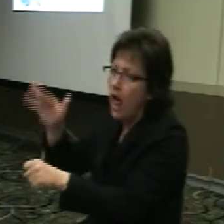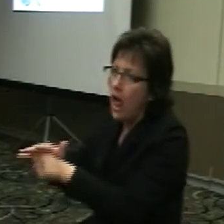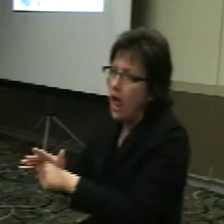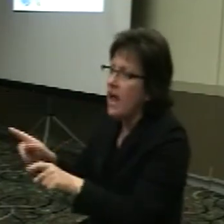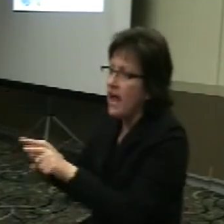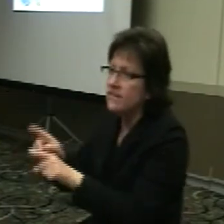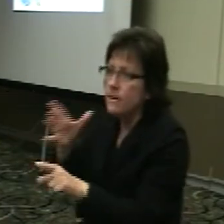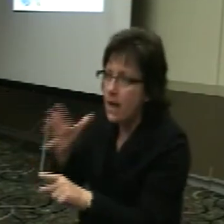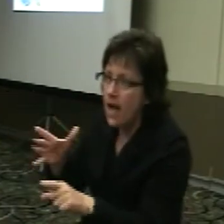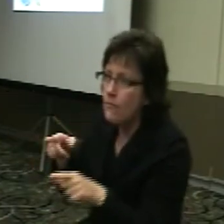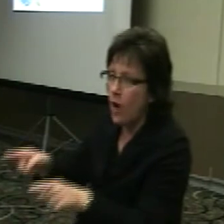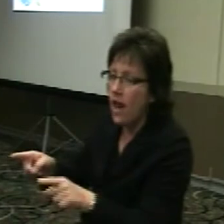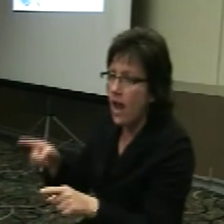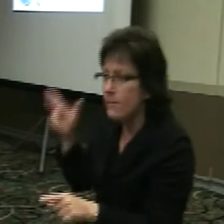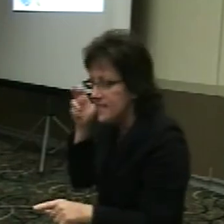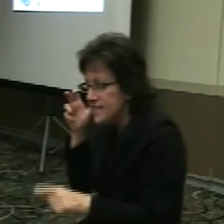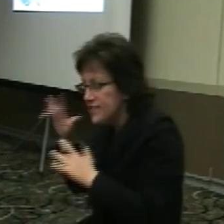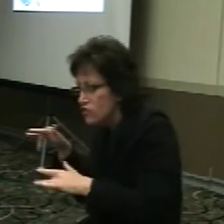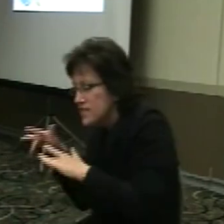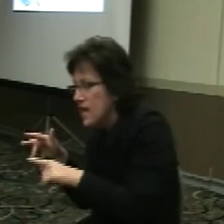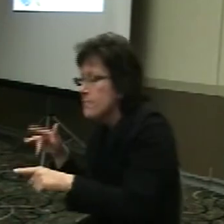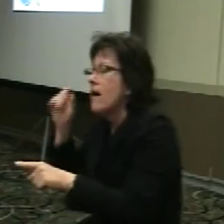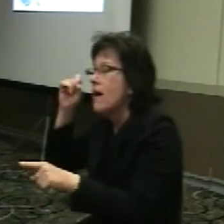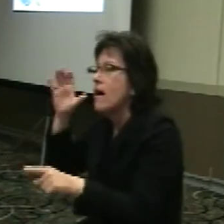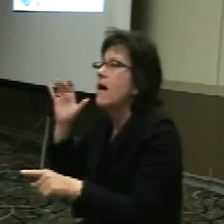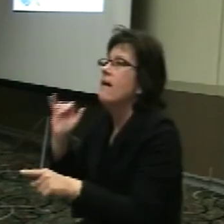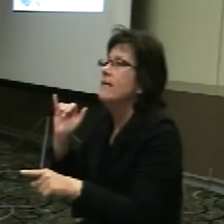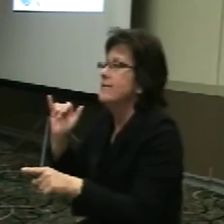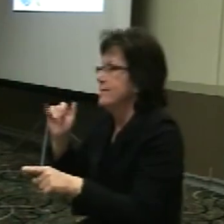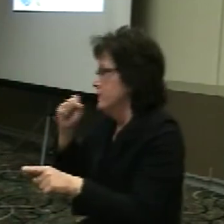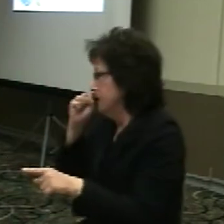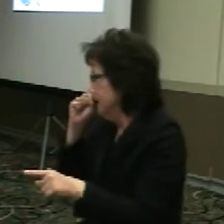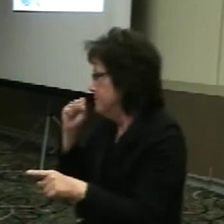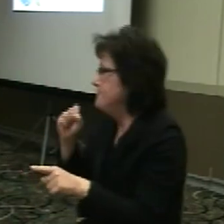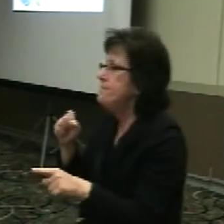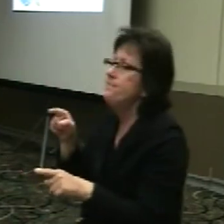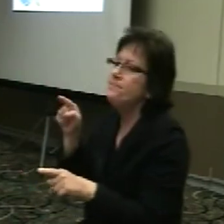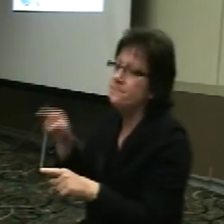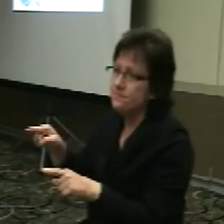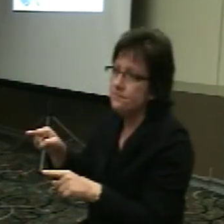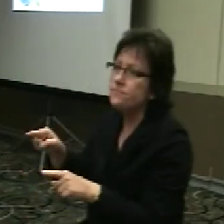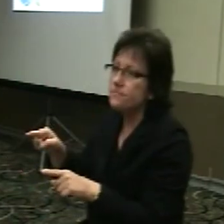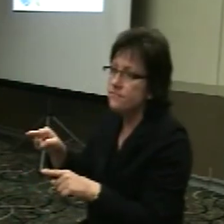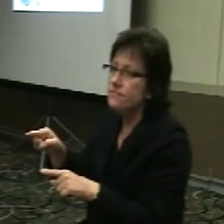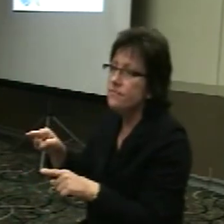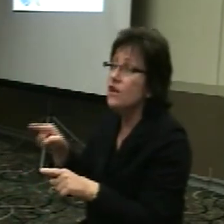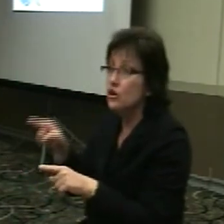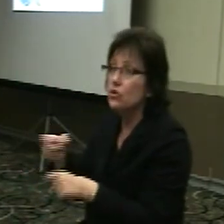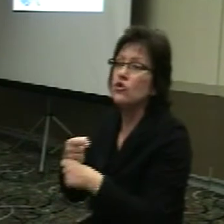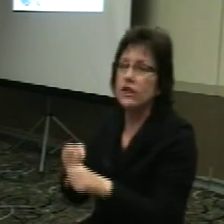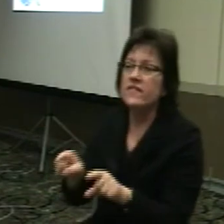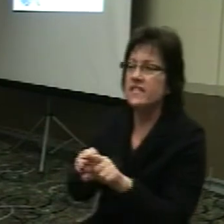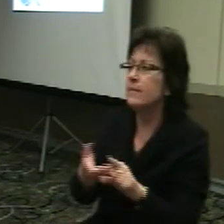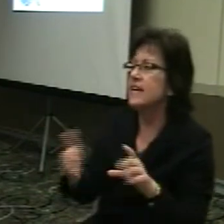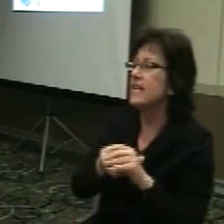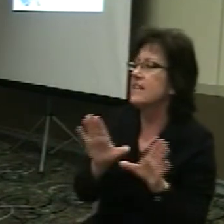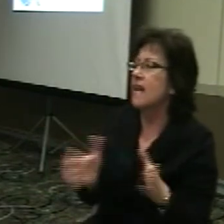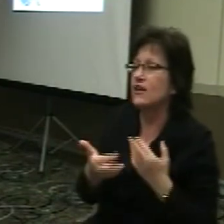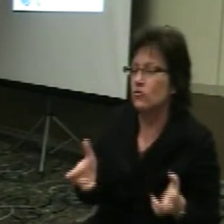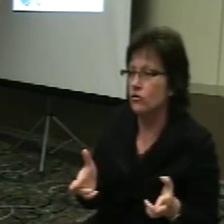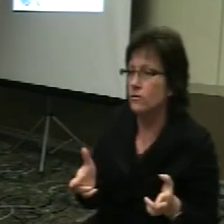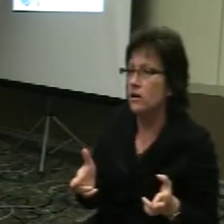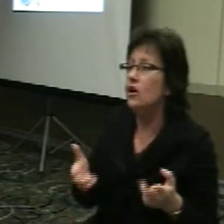the mom when I'm listening to the tape. And all of a sudden it becomes, and you know what, you kind of do the same thing in the classroom. When